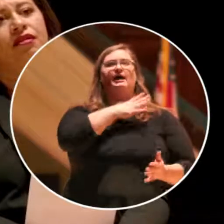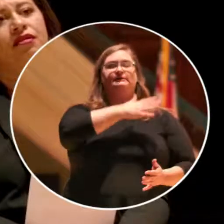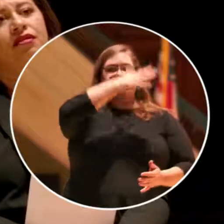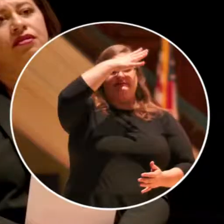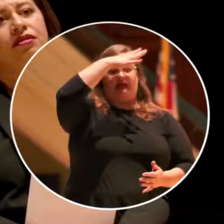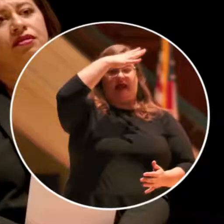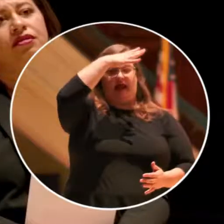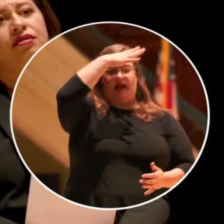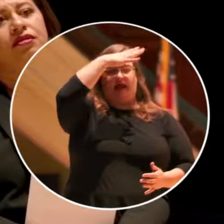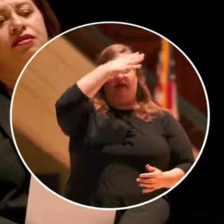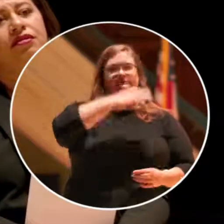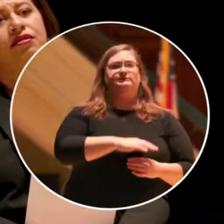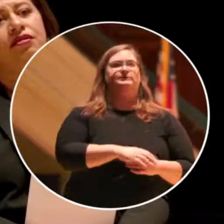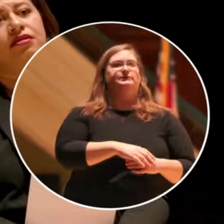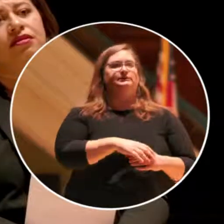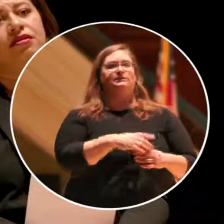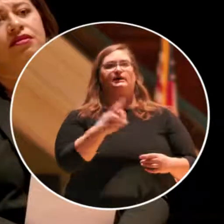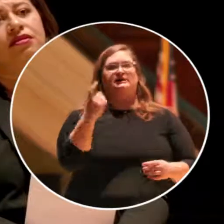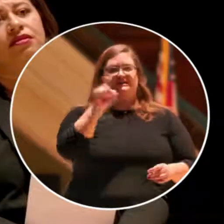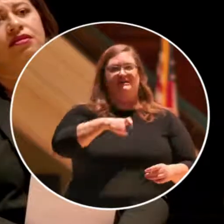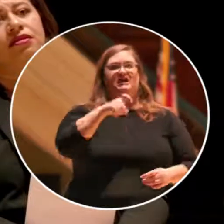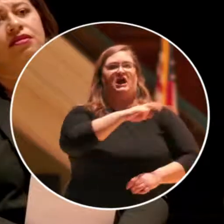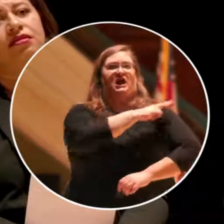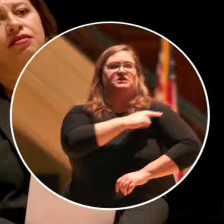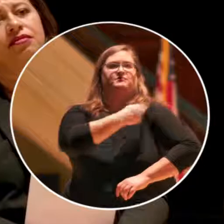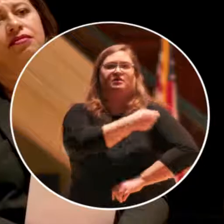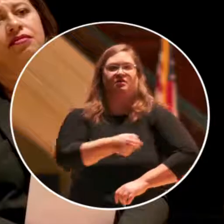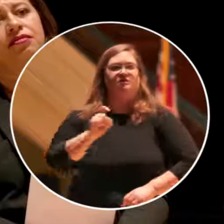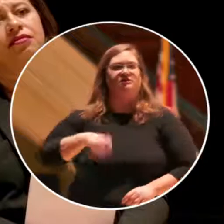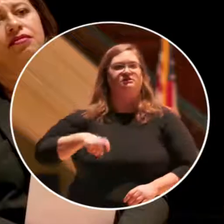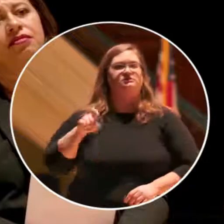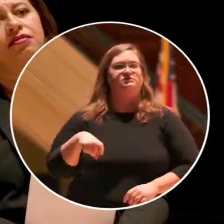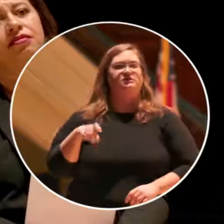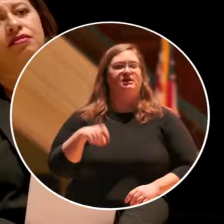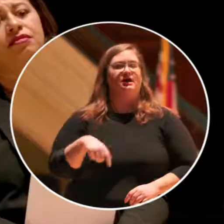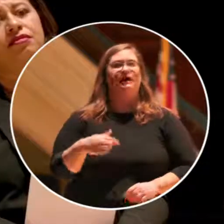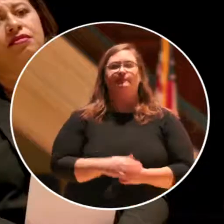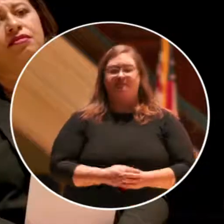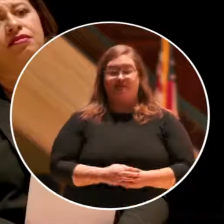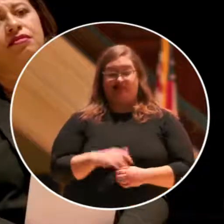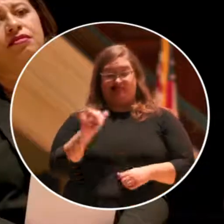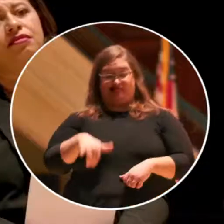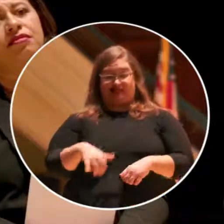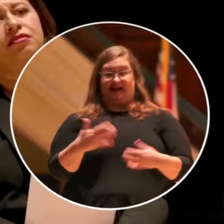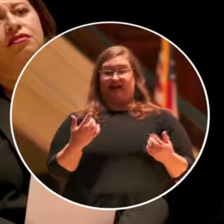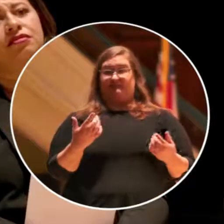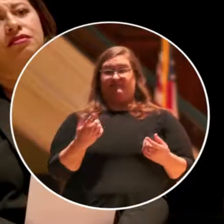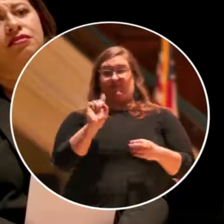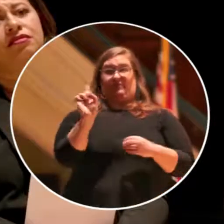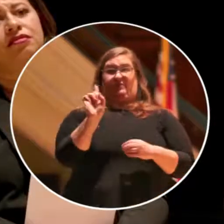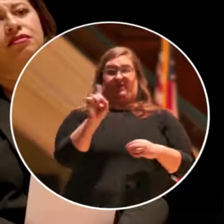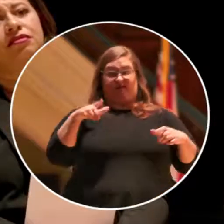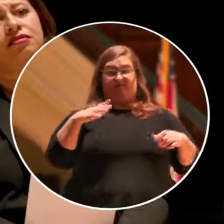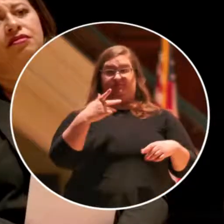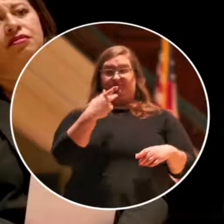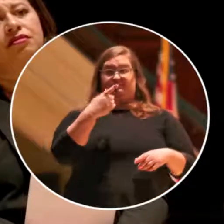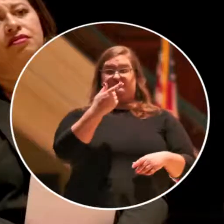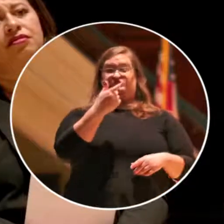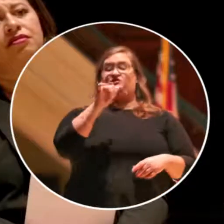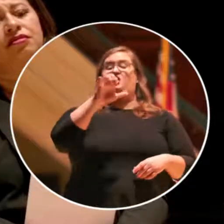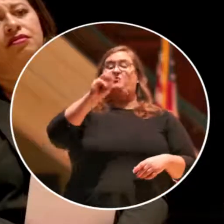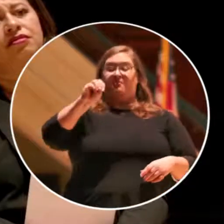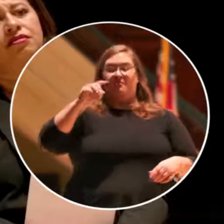bench with my fourth foul, engaging in spurs of negative self-talk for making a mistake